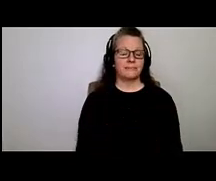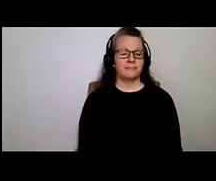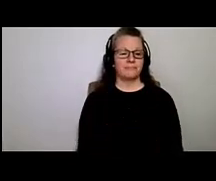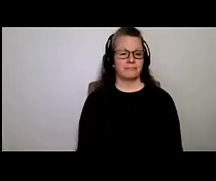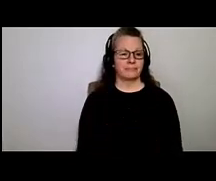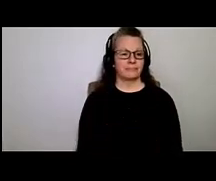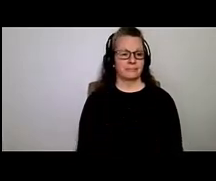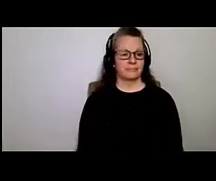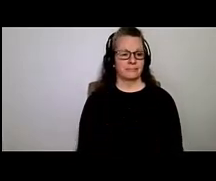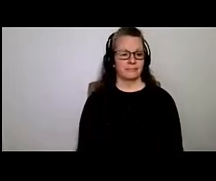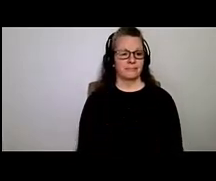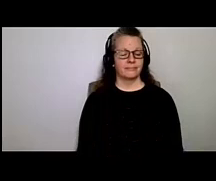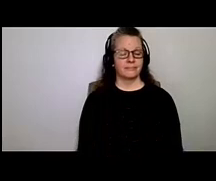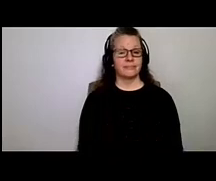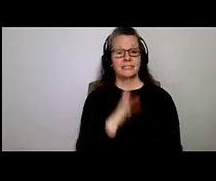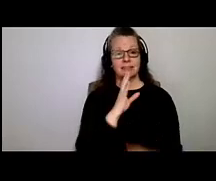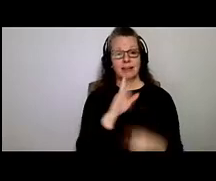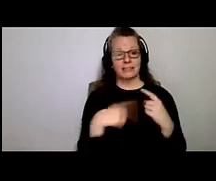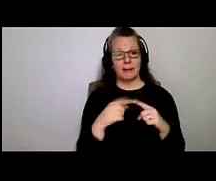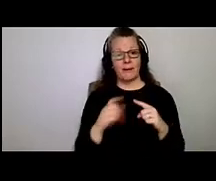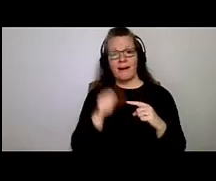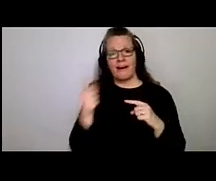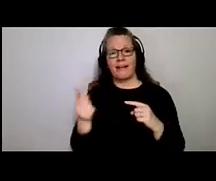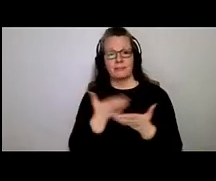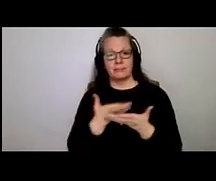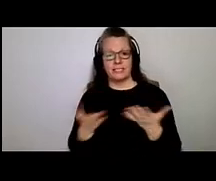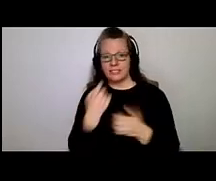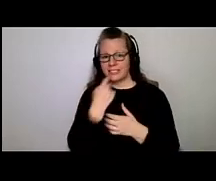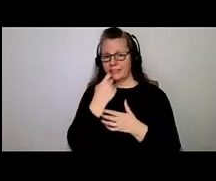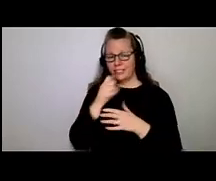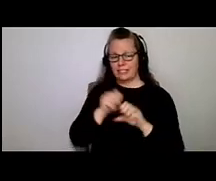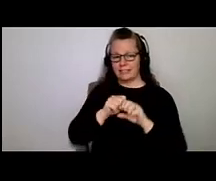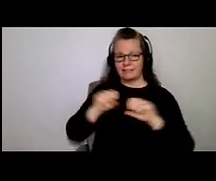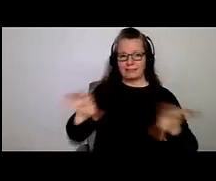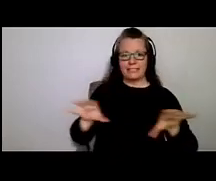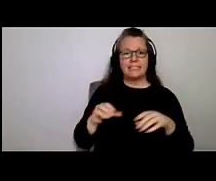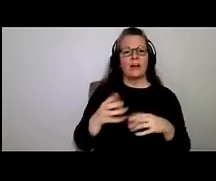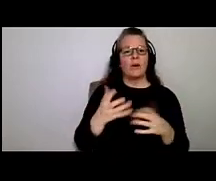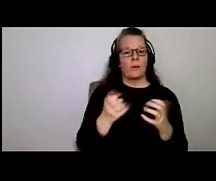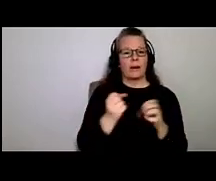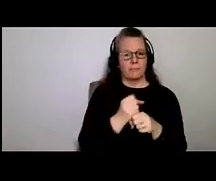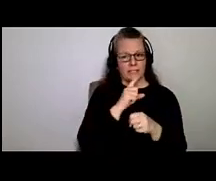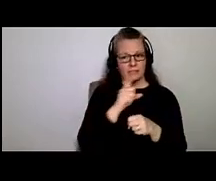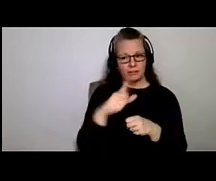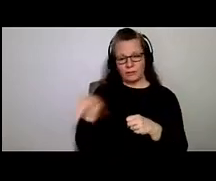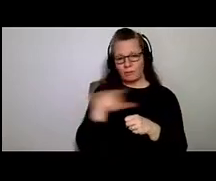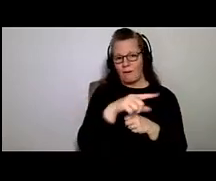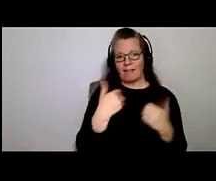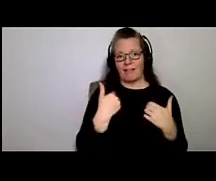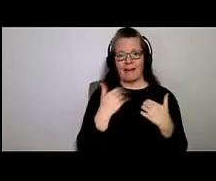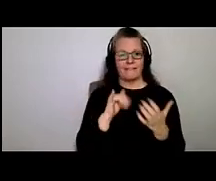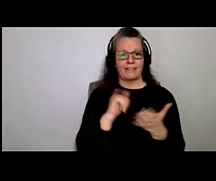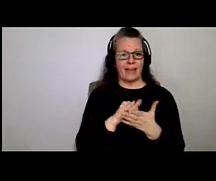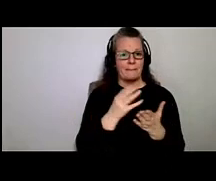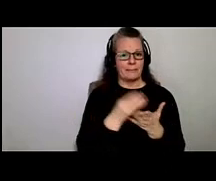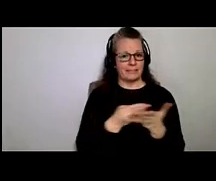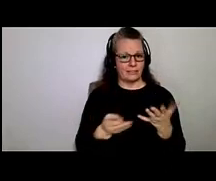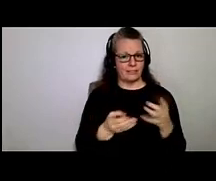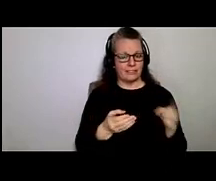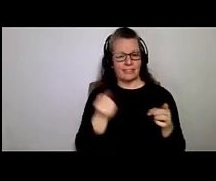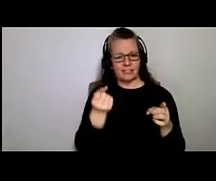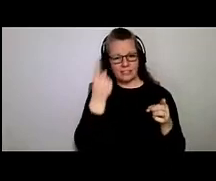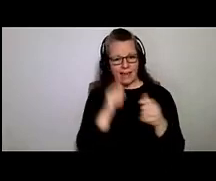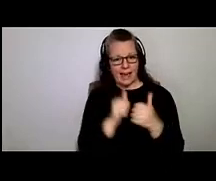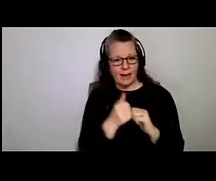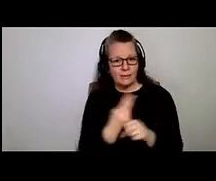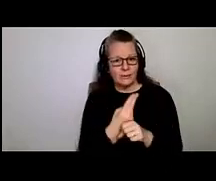highlights some other materials that we just released, and want to make sure that you all have these materials and understand how to use them. And